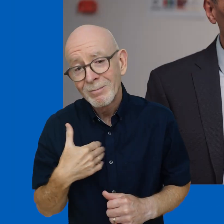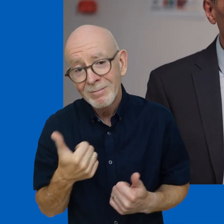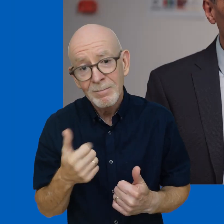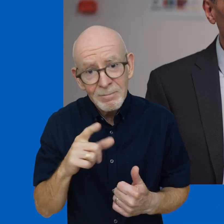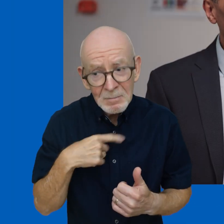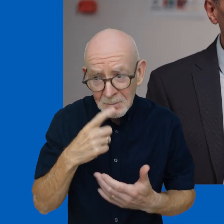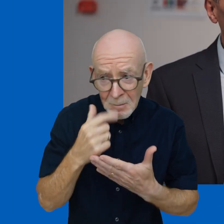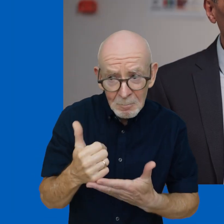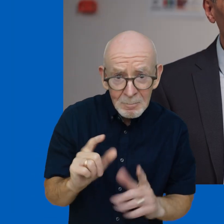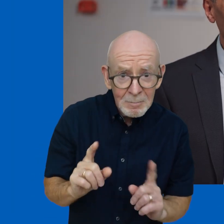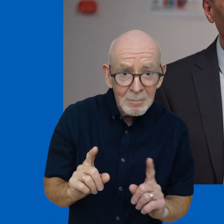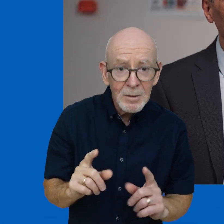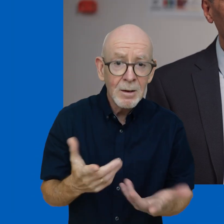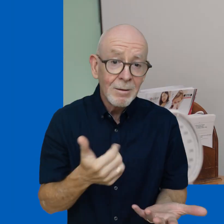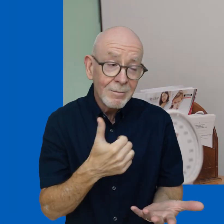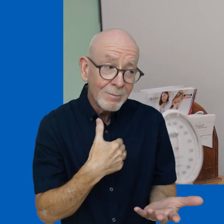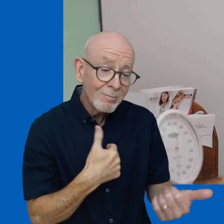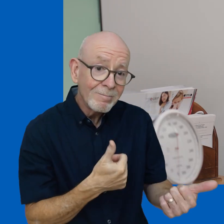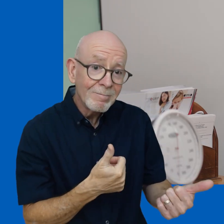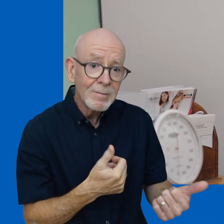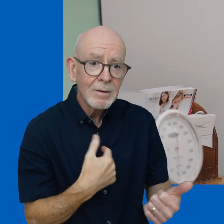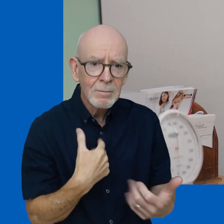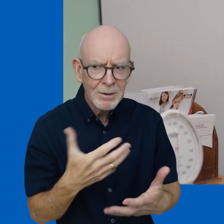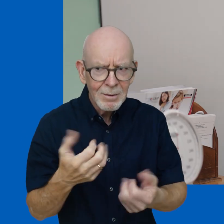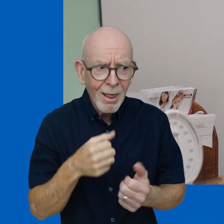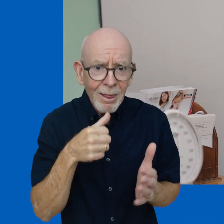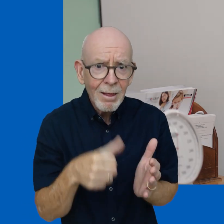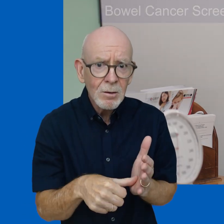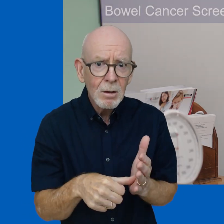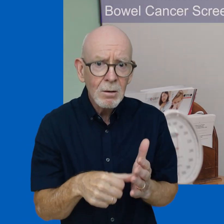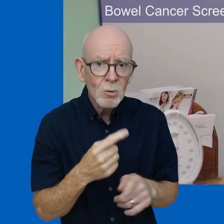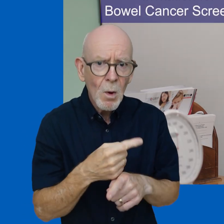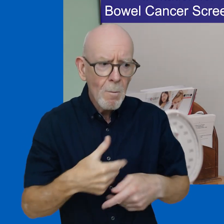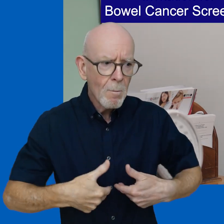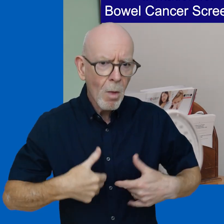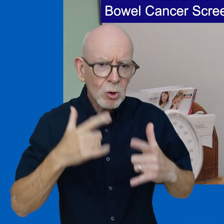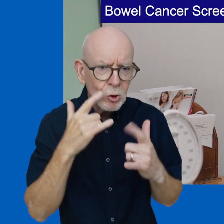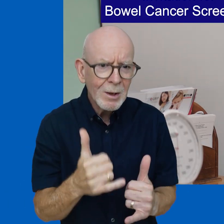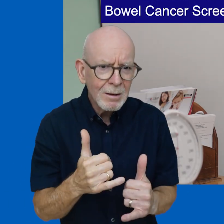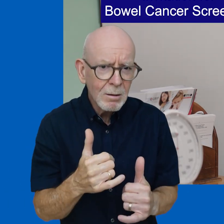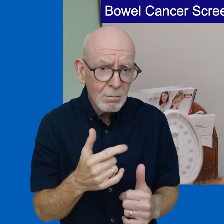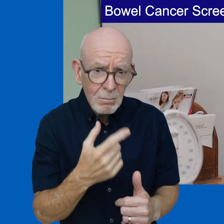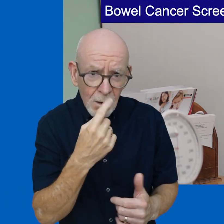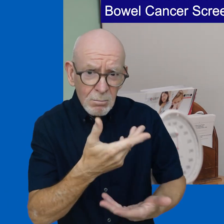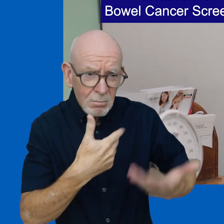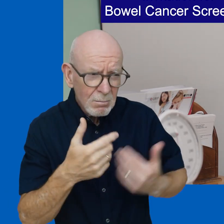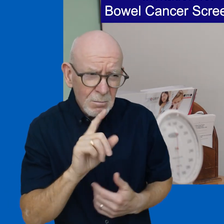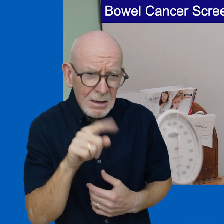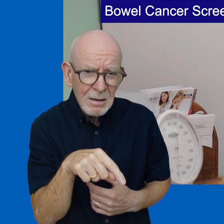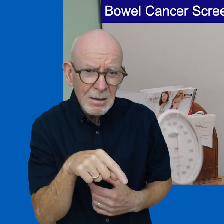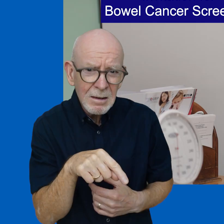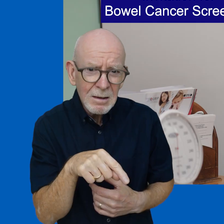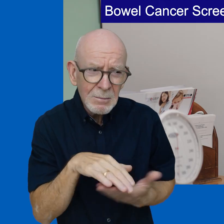Good morning. What can I help you with today? Good morning, doctor. I have received a letter about bowel screening. I would be grateful